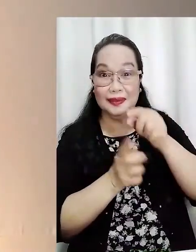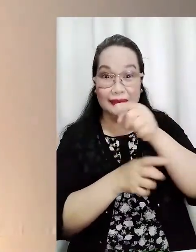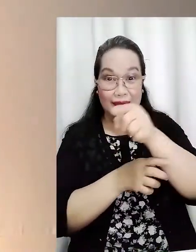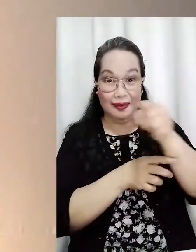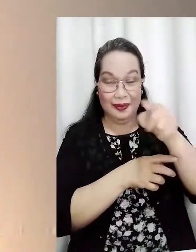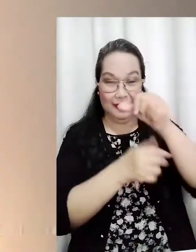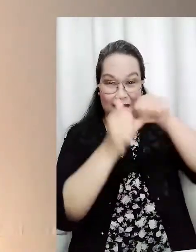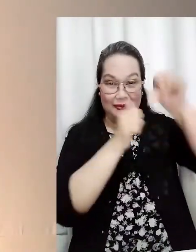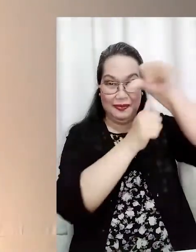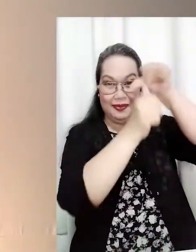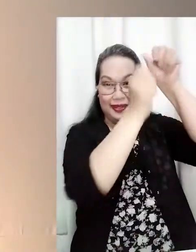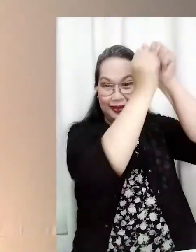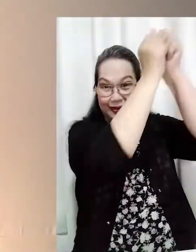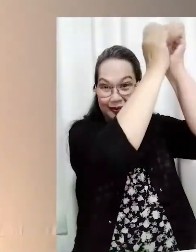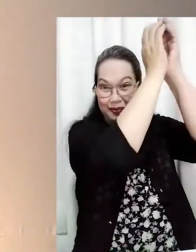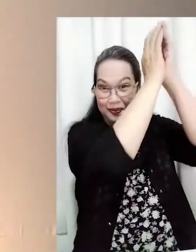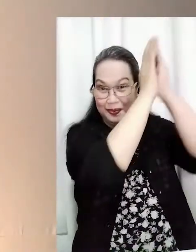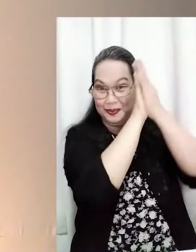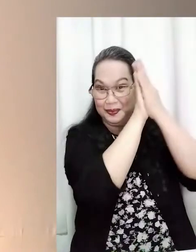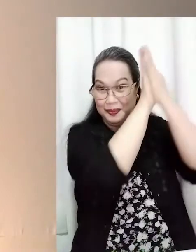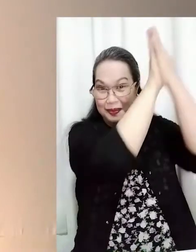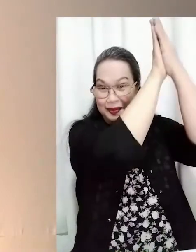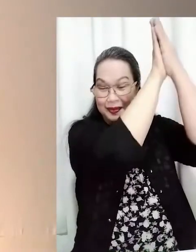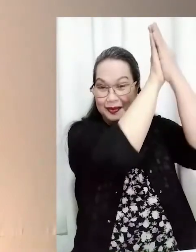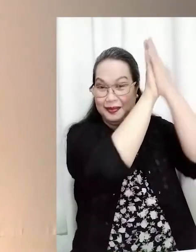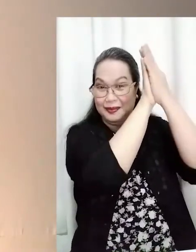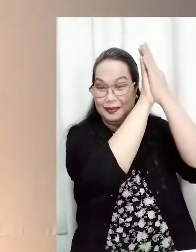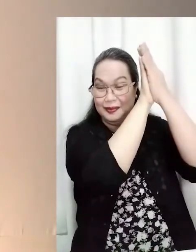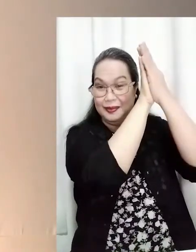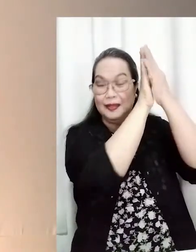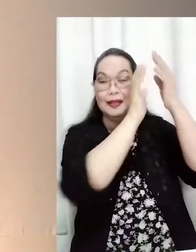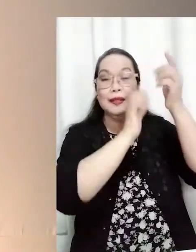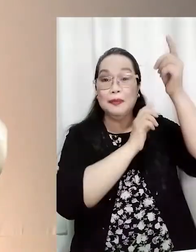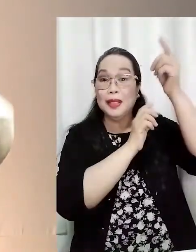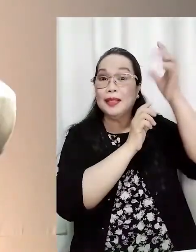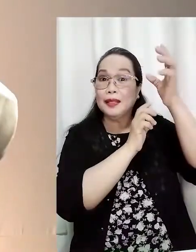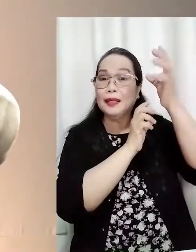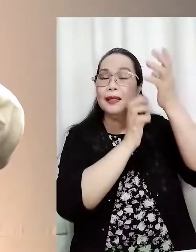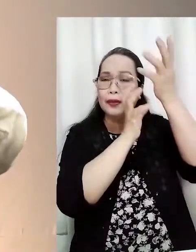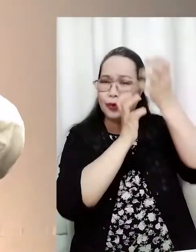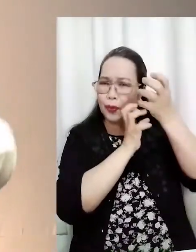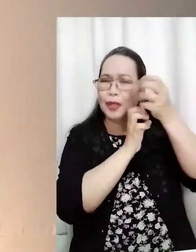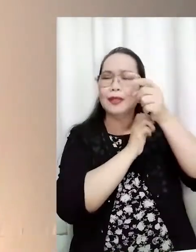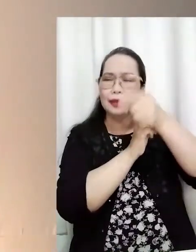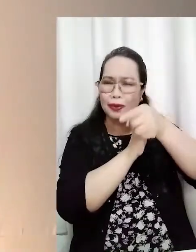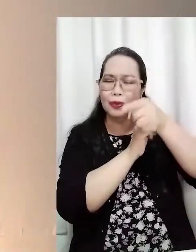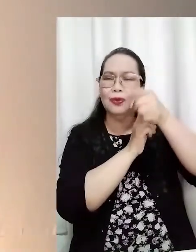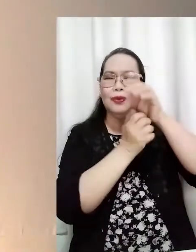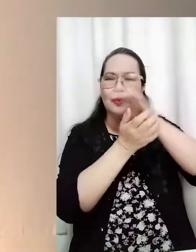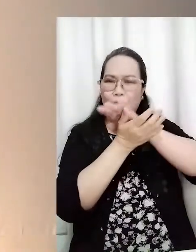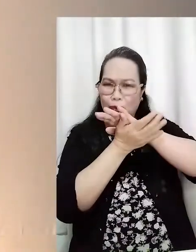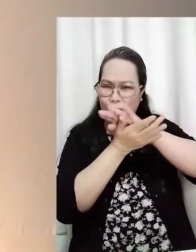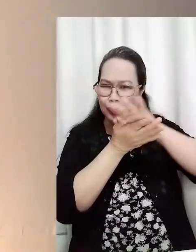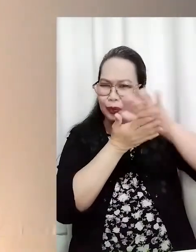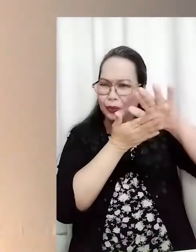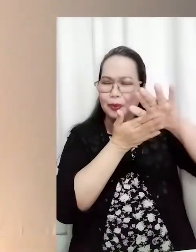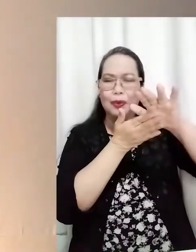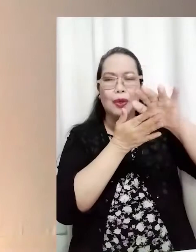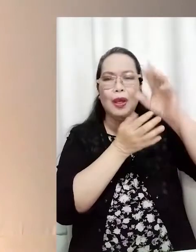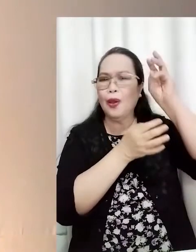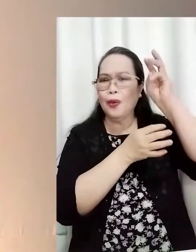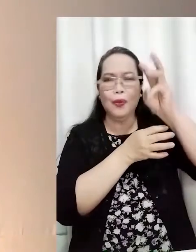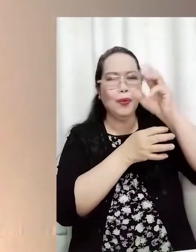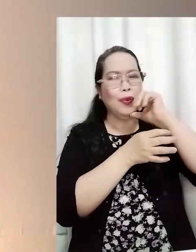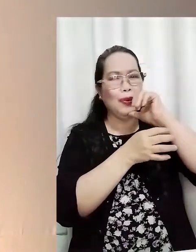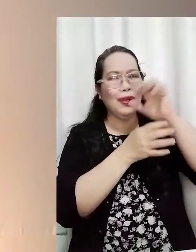will have fellowship with Him. However, He desires also that our fellowship with Him will not